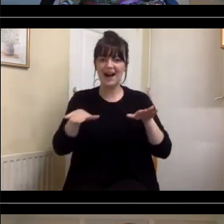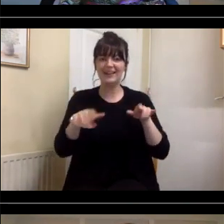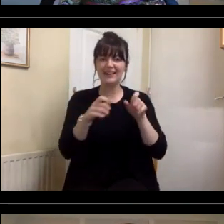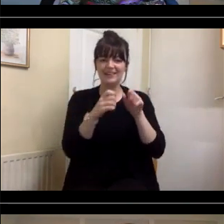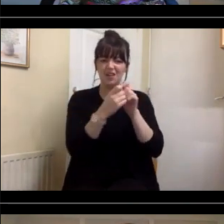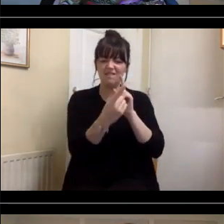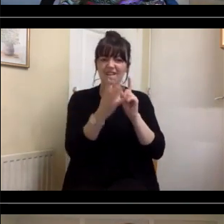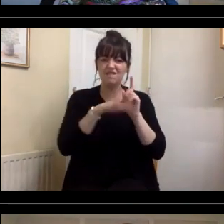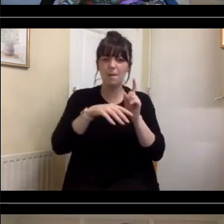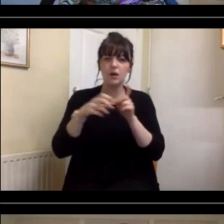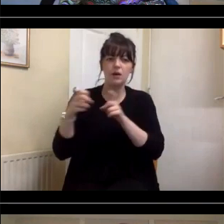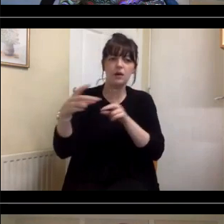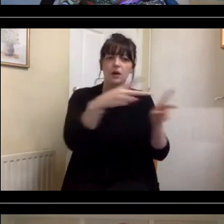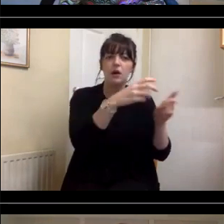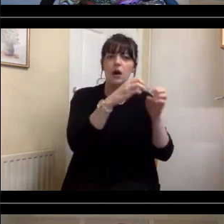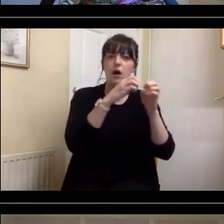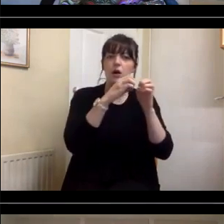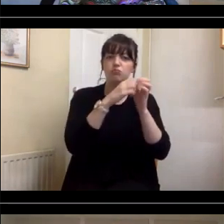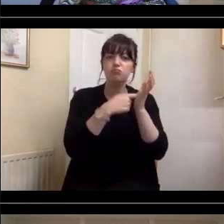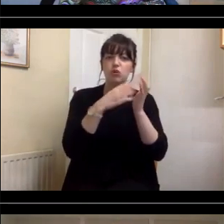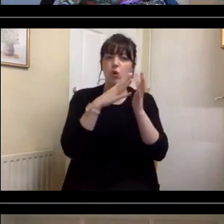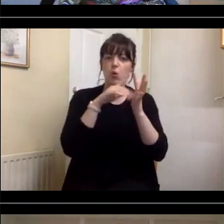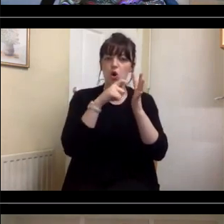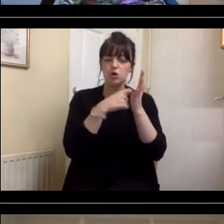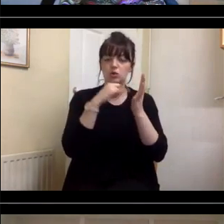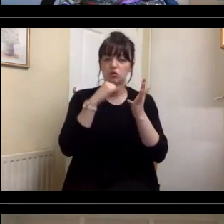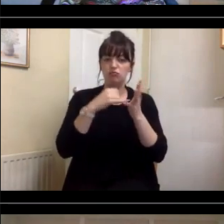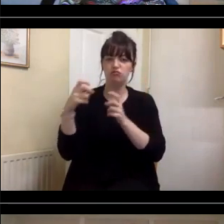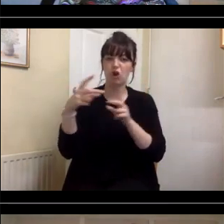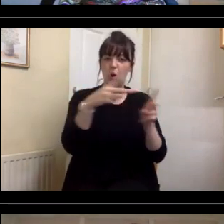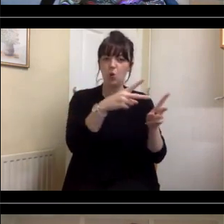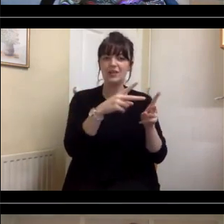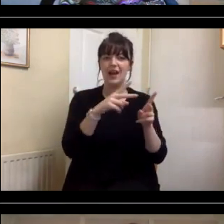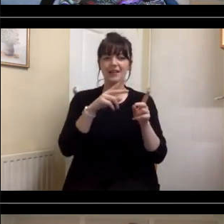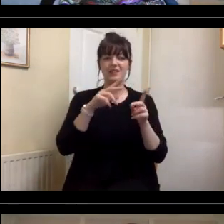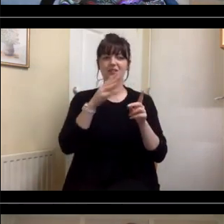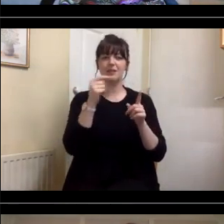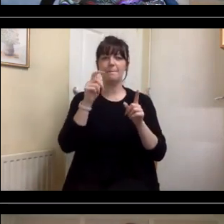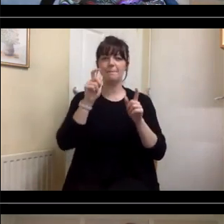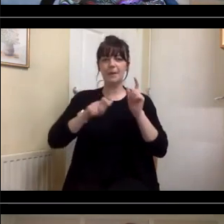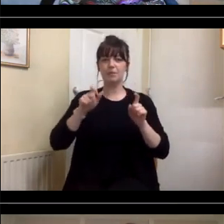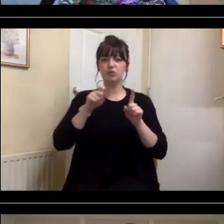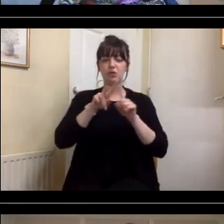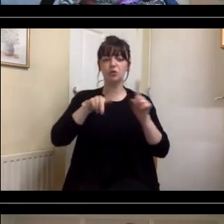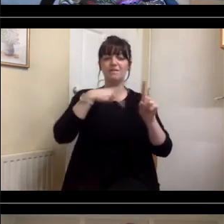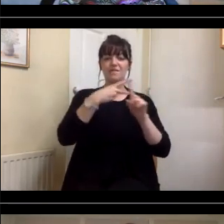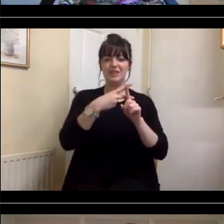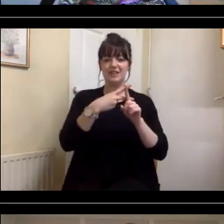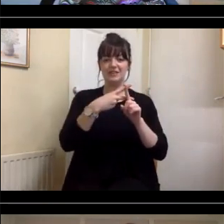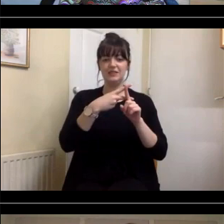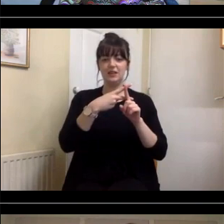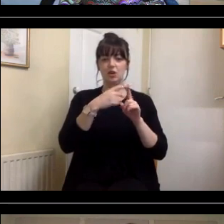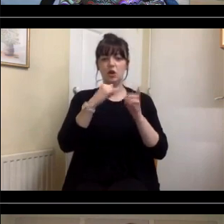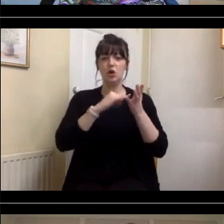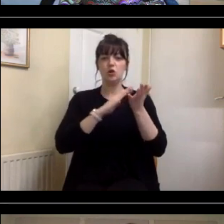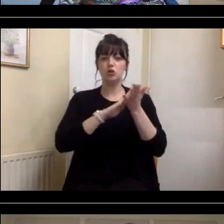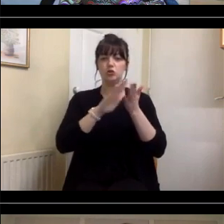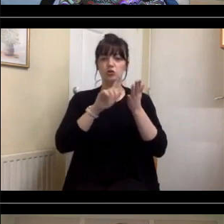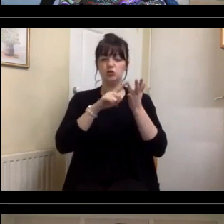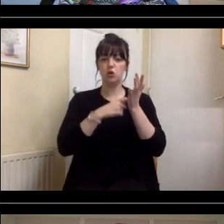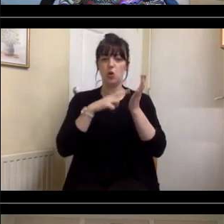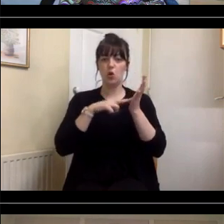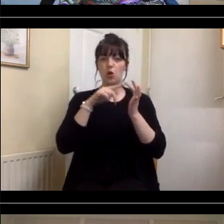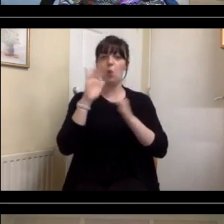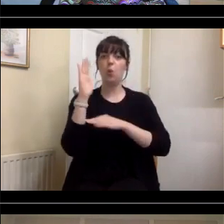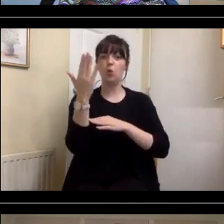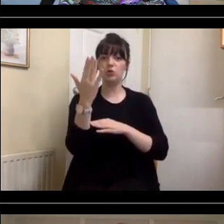the visitors to Shoreham Woods Country Park Visitor Centre. So that's where predominantly we got the feedback